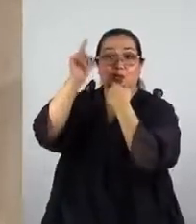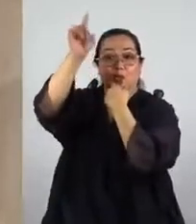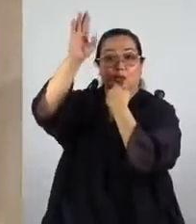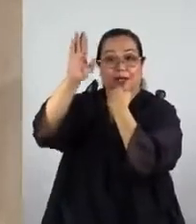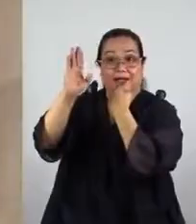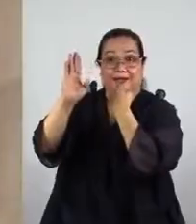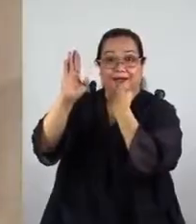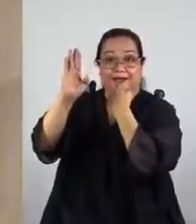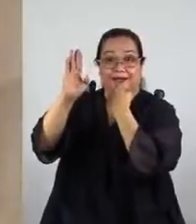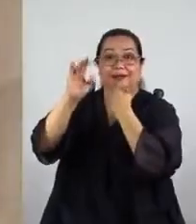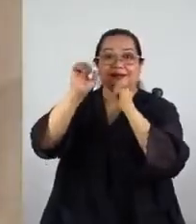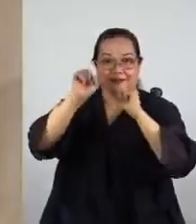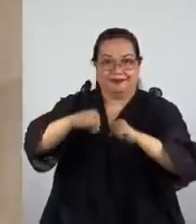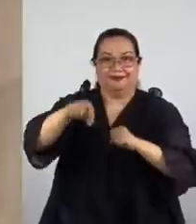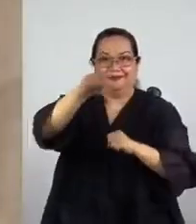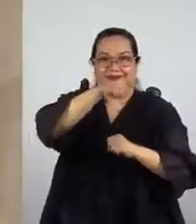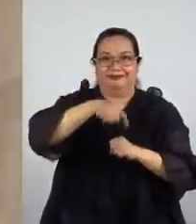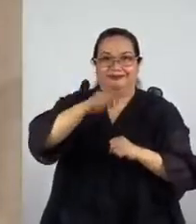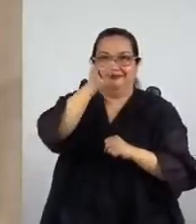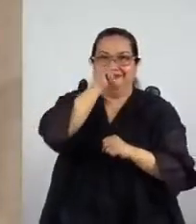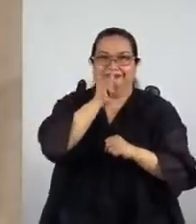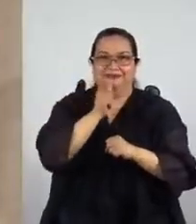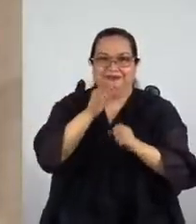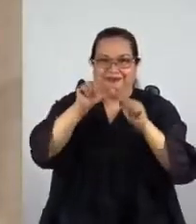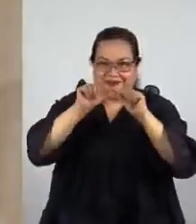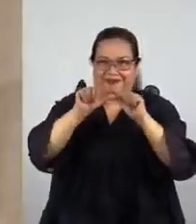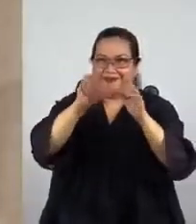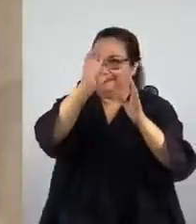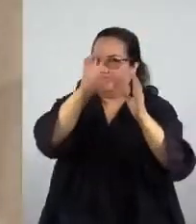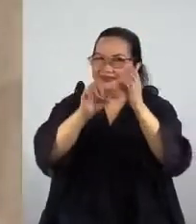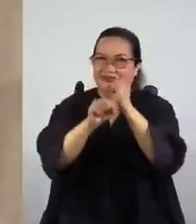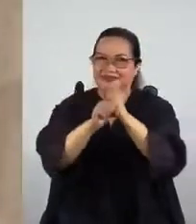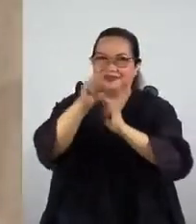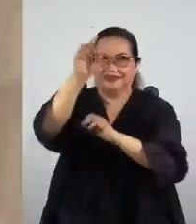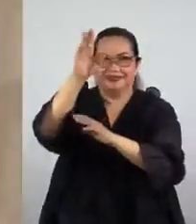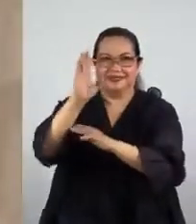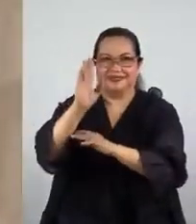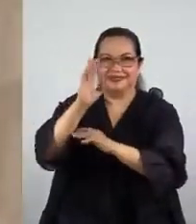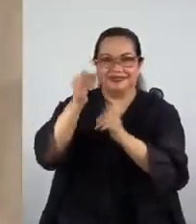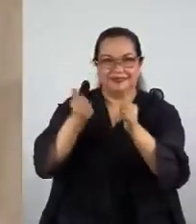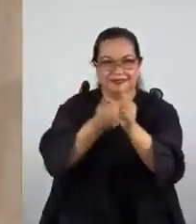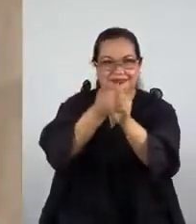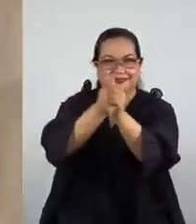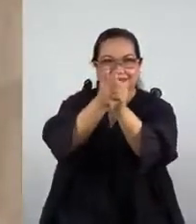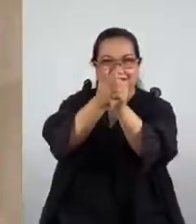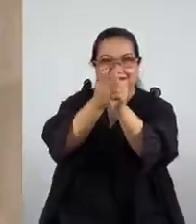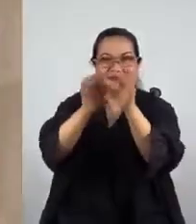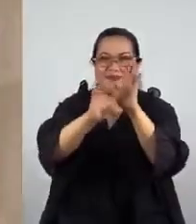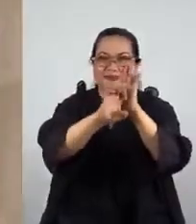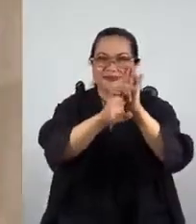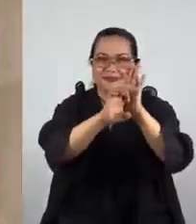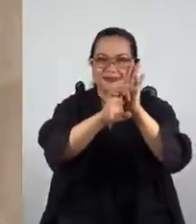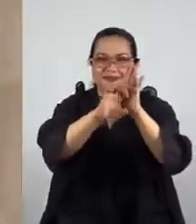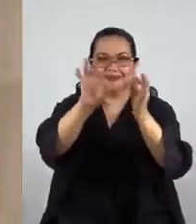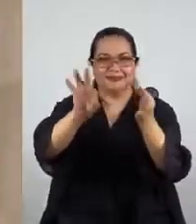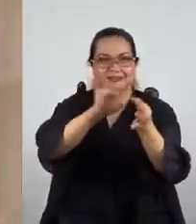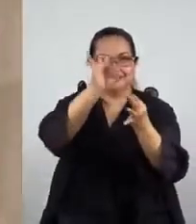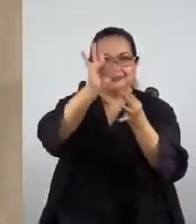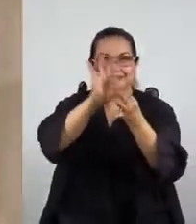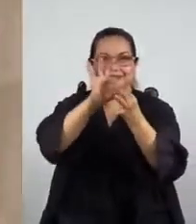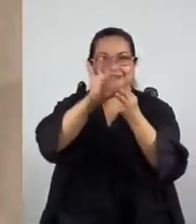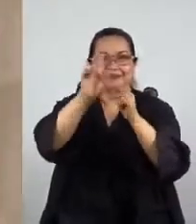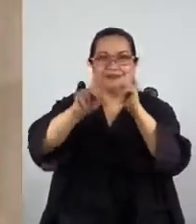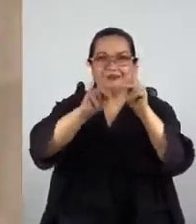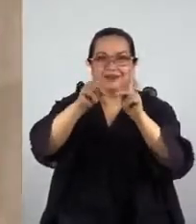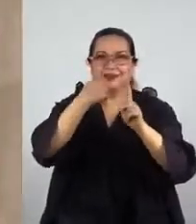we can endure, by trusting God, by following the examples, even imperfect people